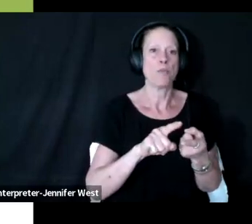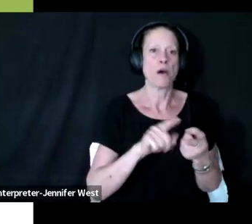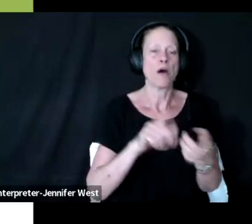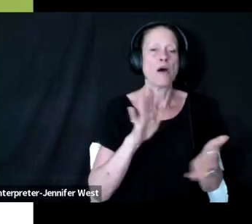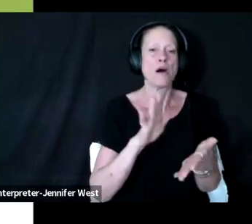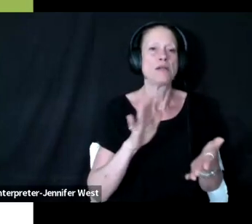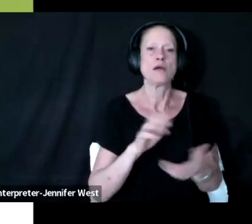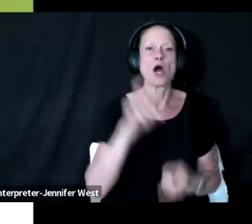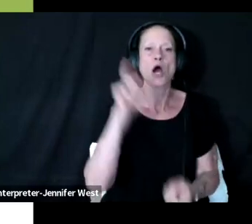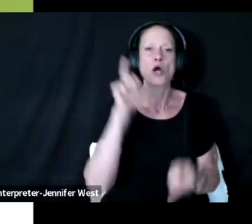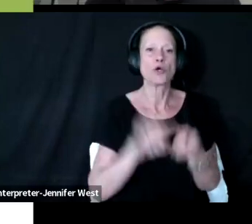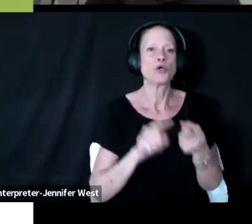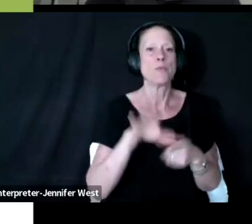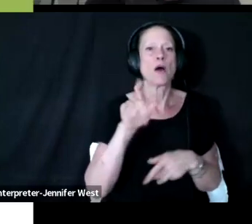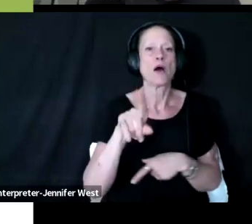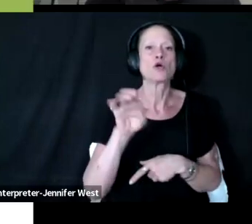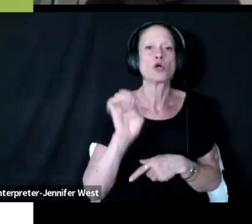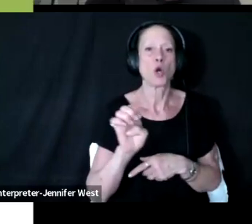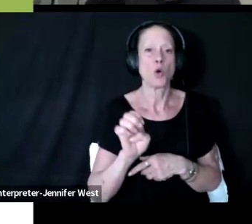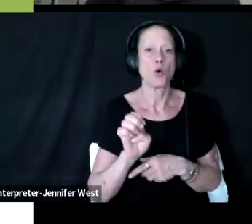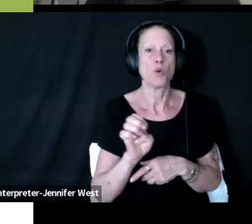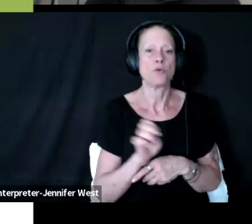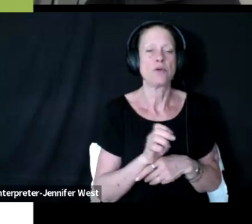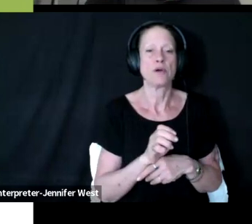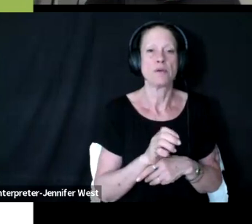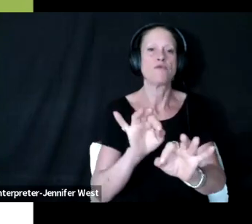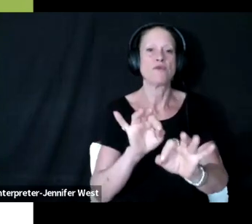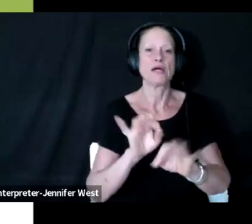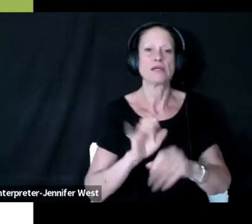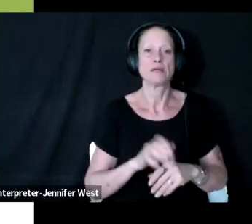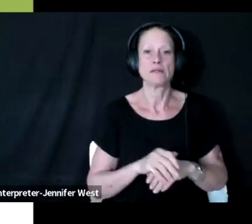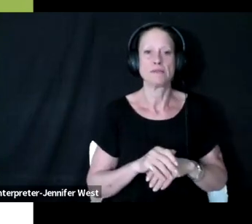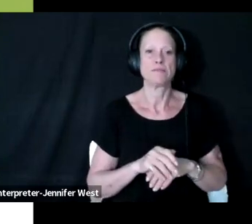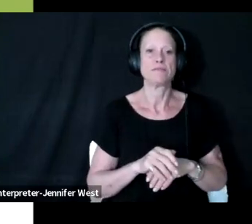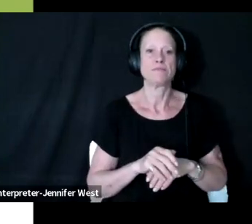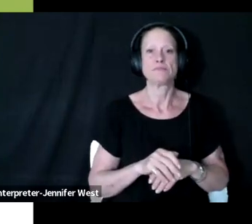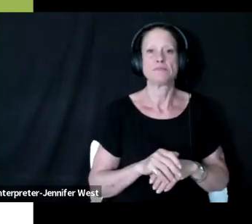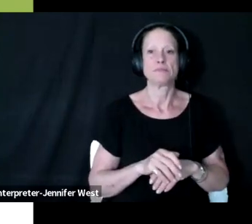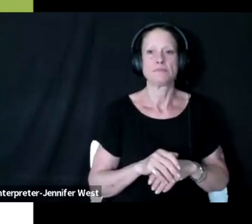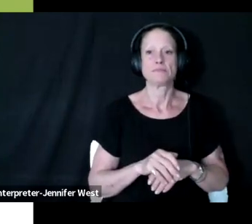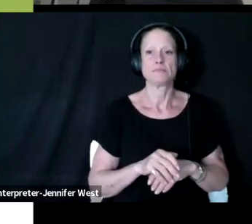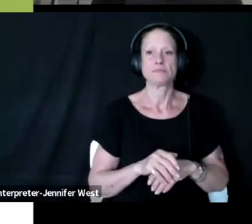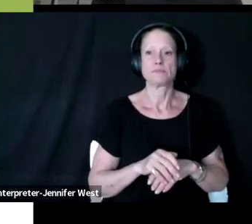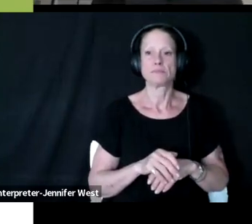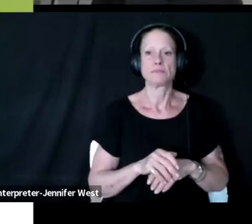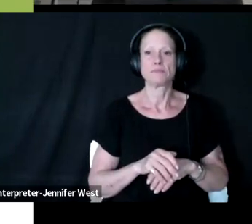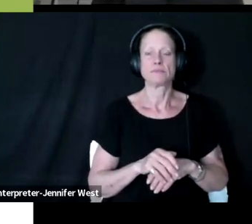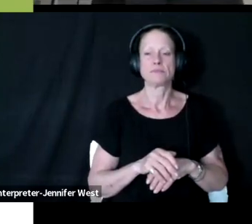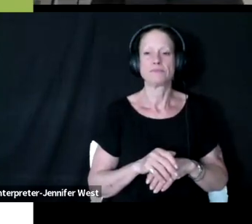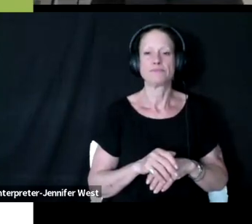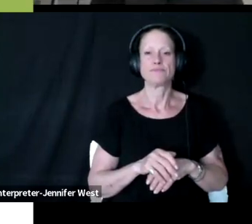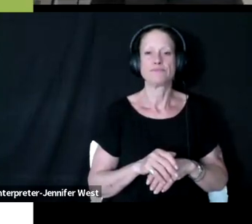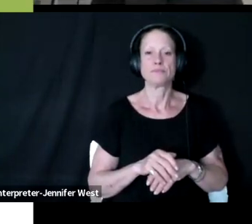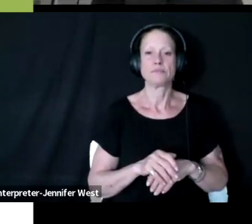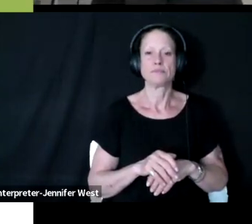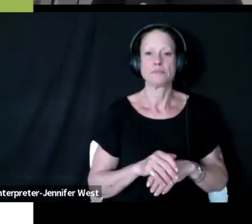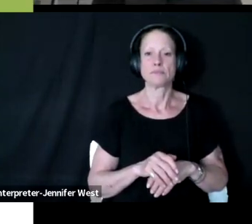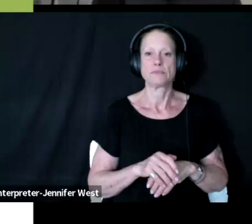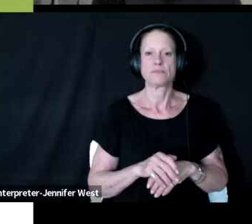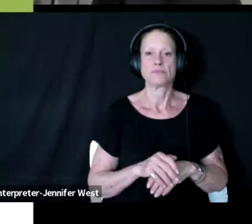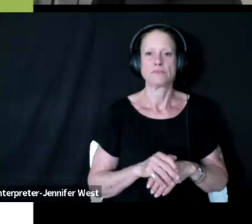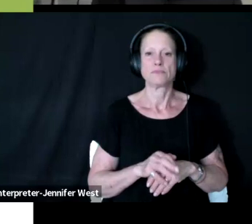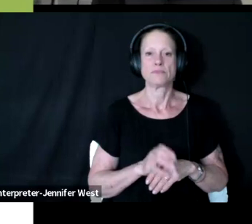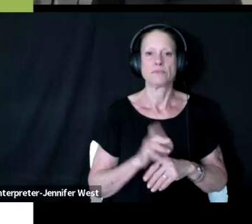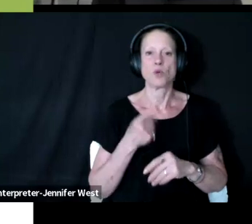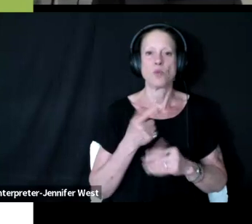up. No, not yet. You can't. Fantastic. So one of the